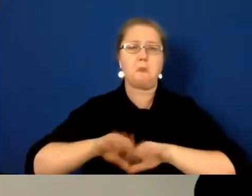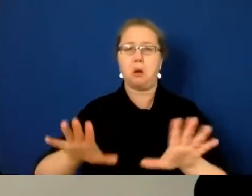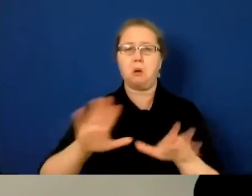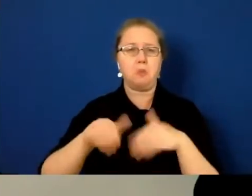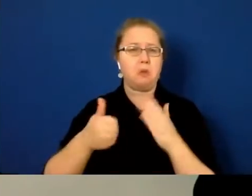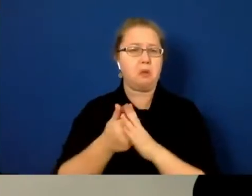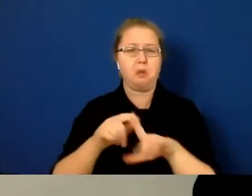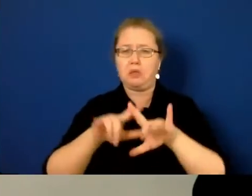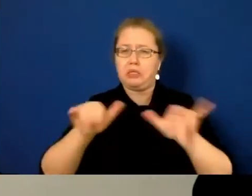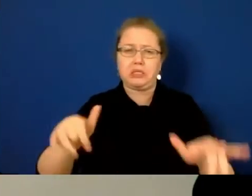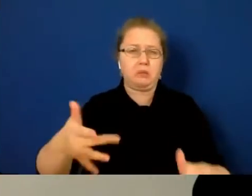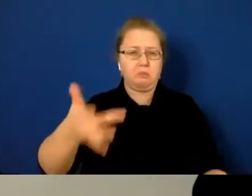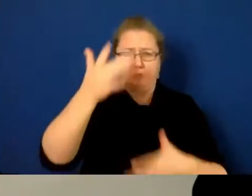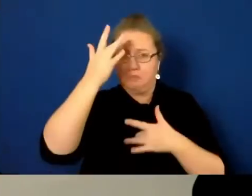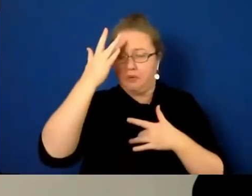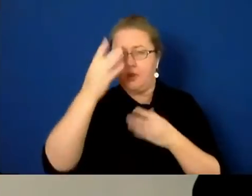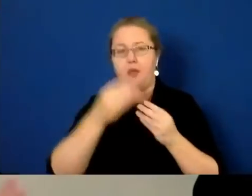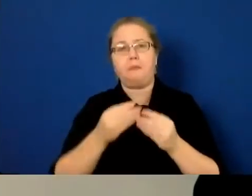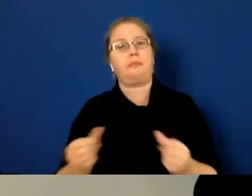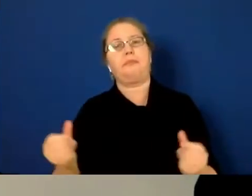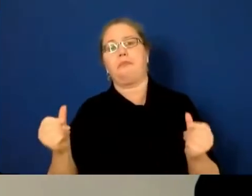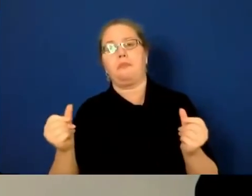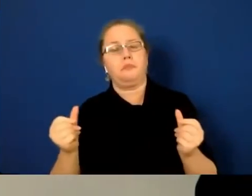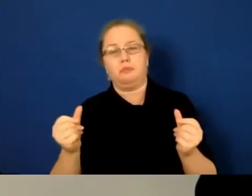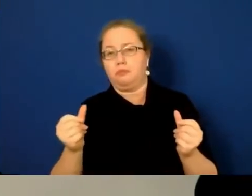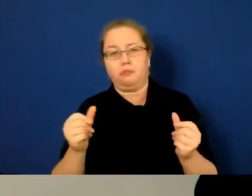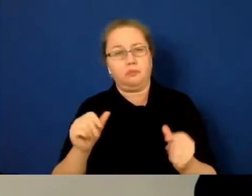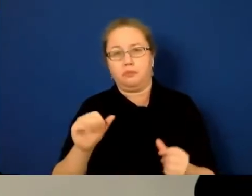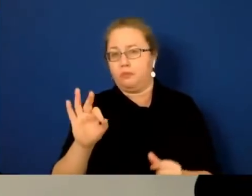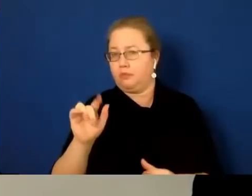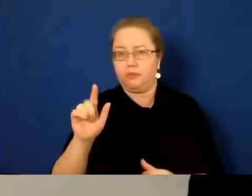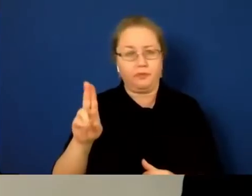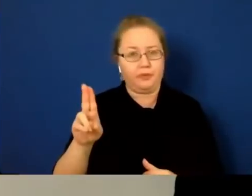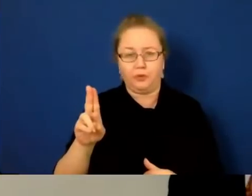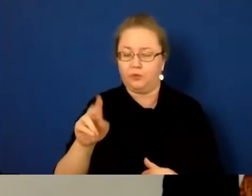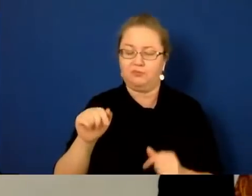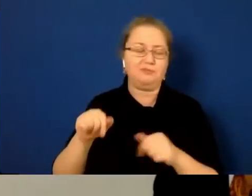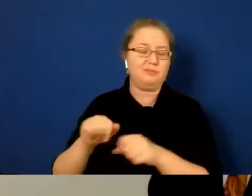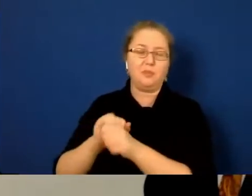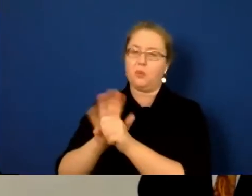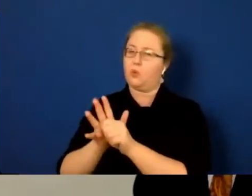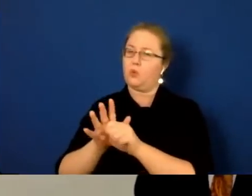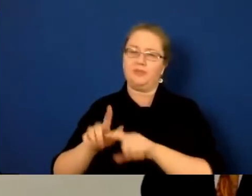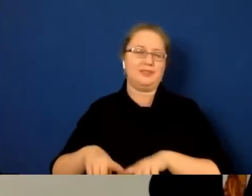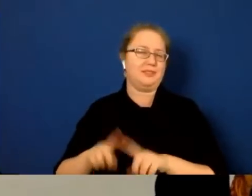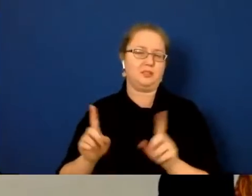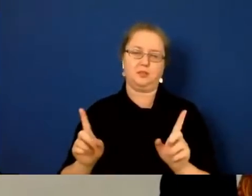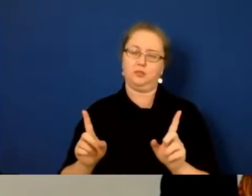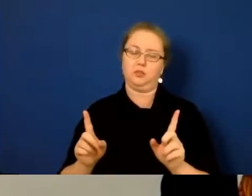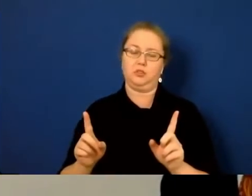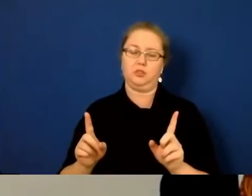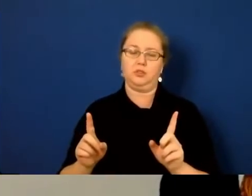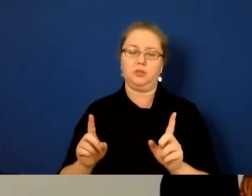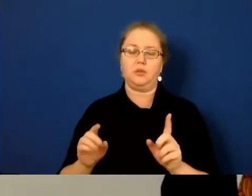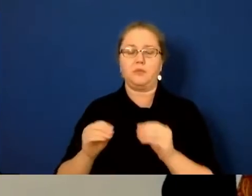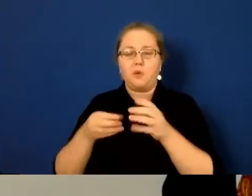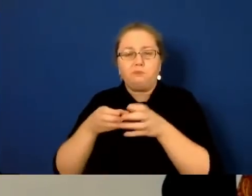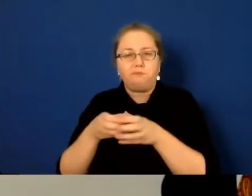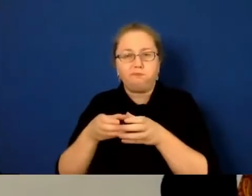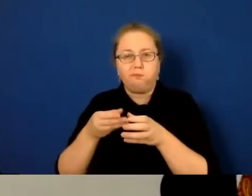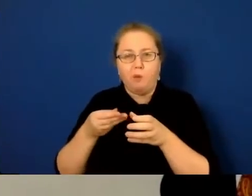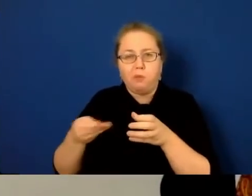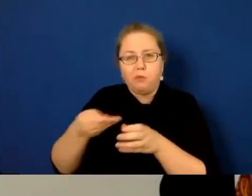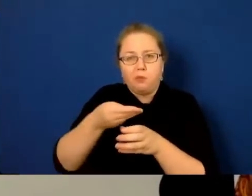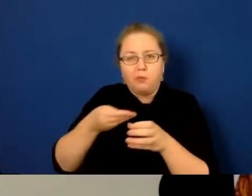here? Yeah, so one of the things we have learned over the last 10 months around this virus is that once it's now a community